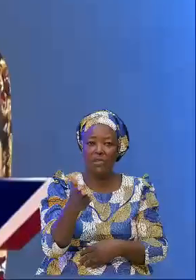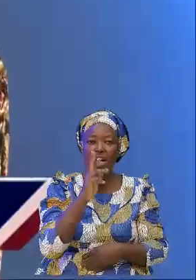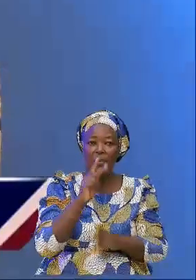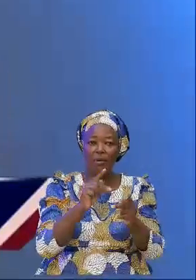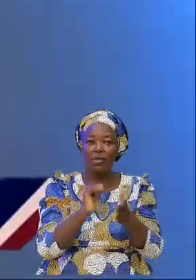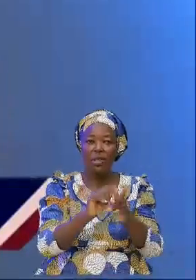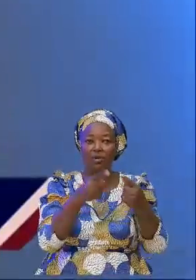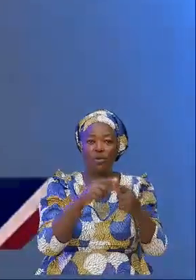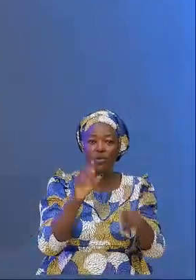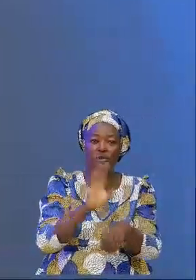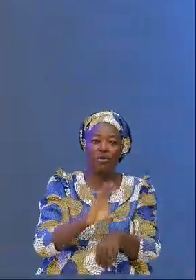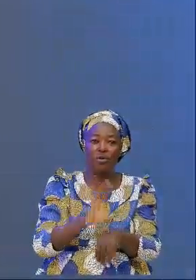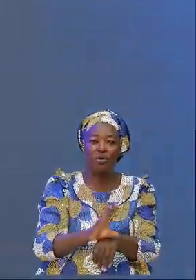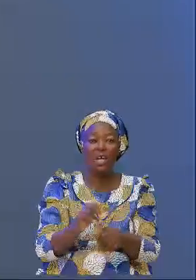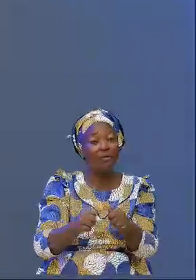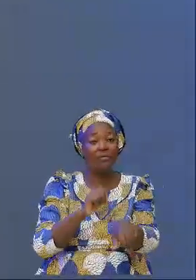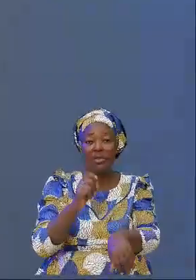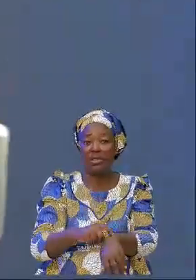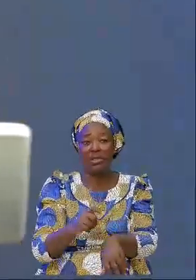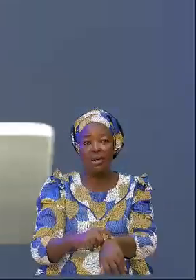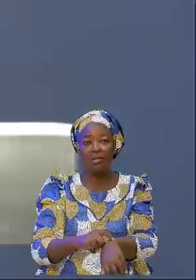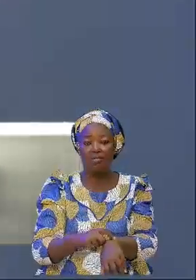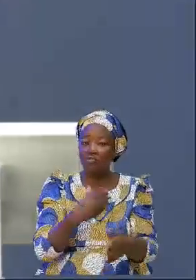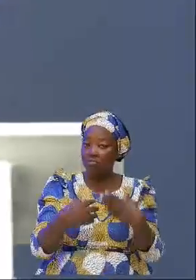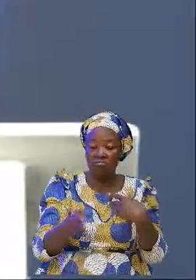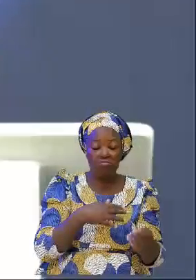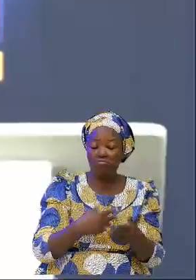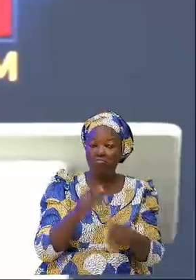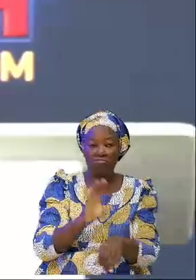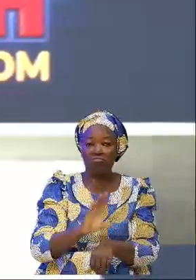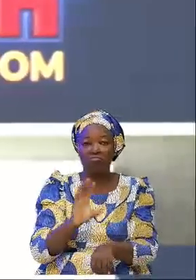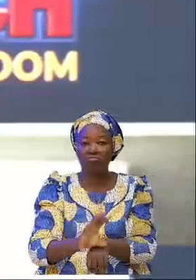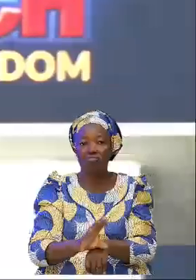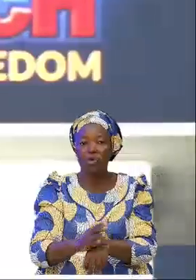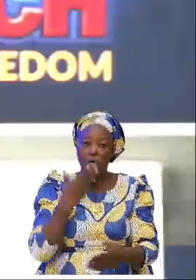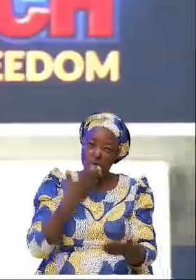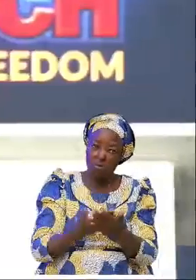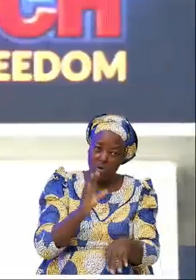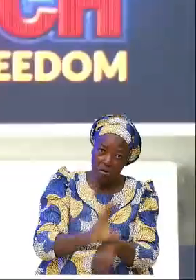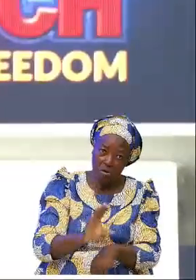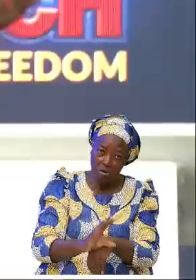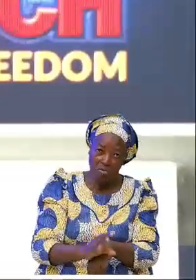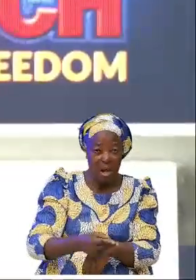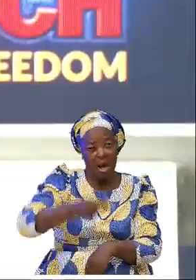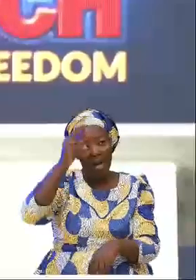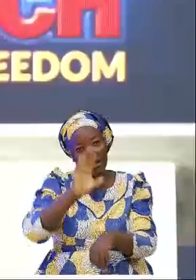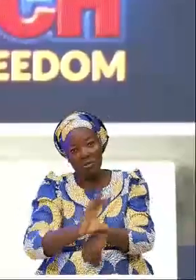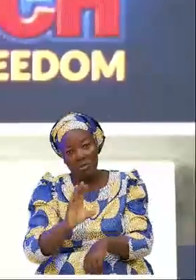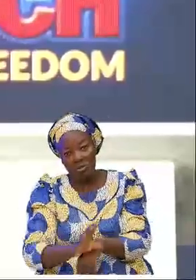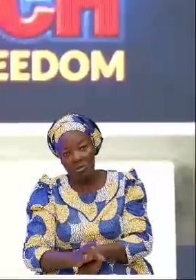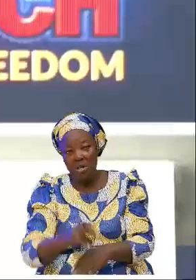with God? There are people who go to church regularly, whatever